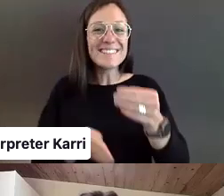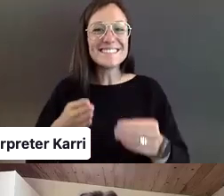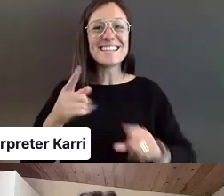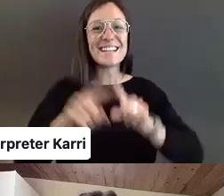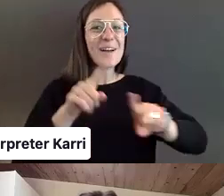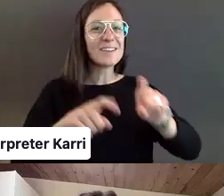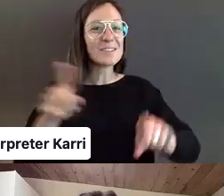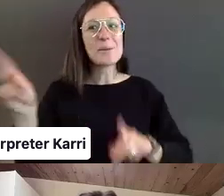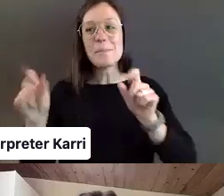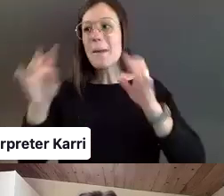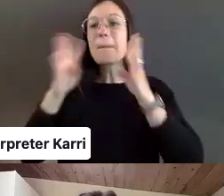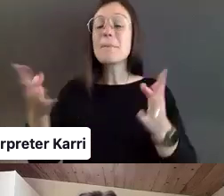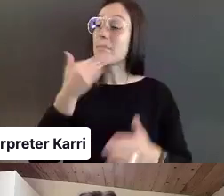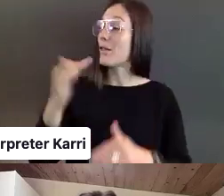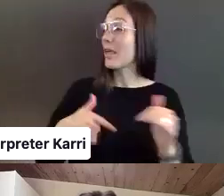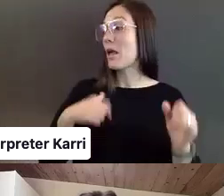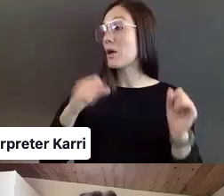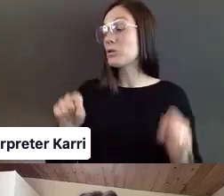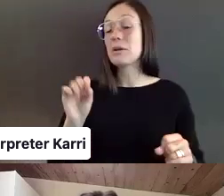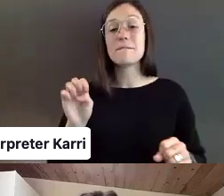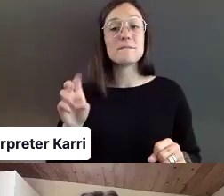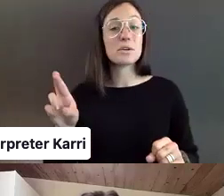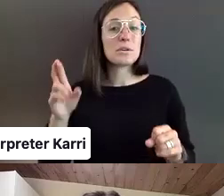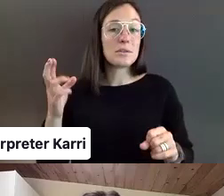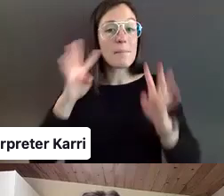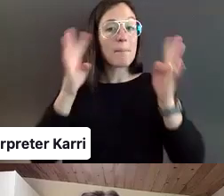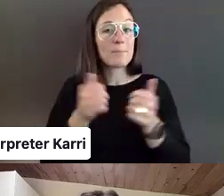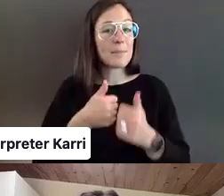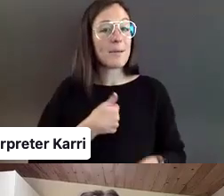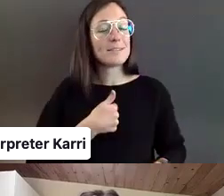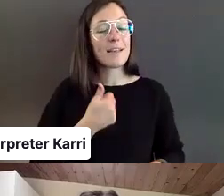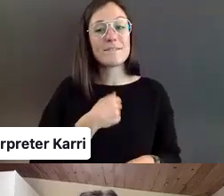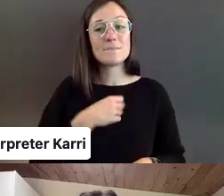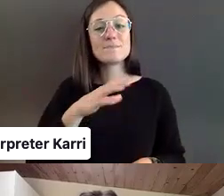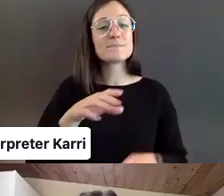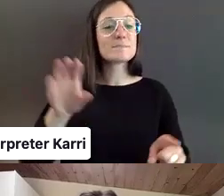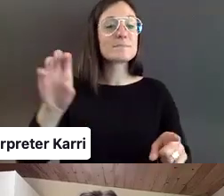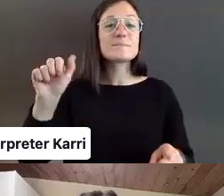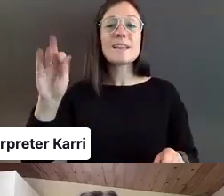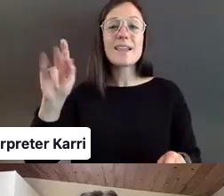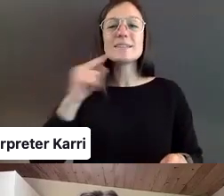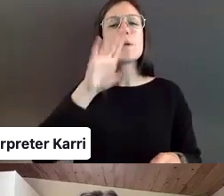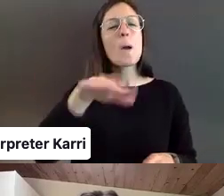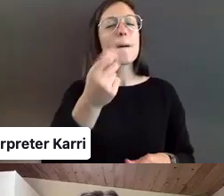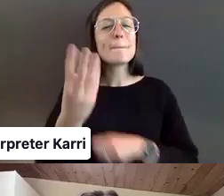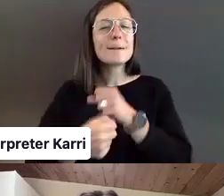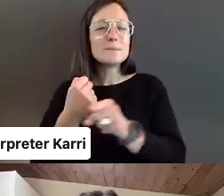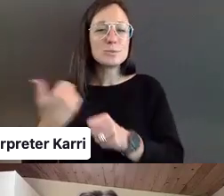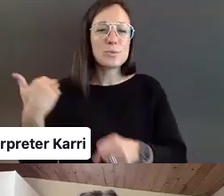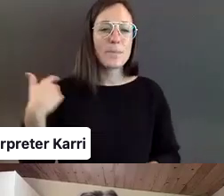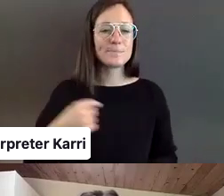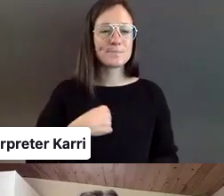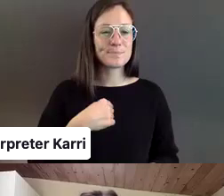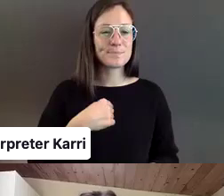not so much better than I could ever think of. And you know, it was a few years ago, because